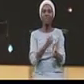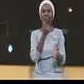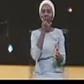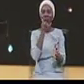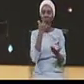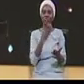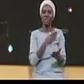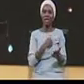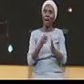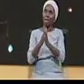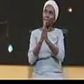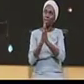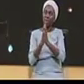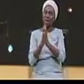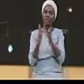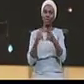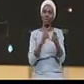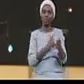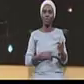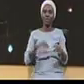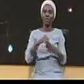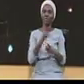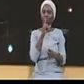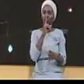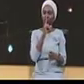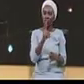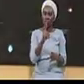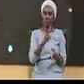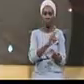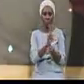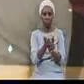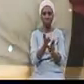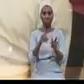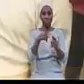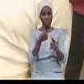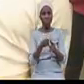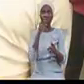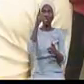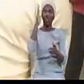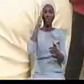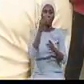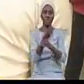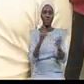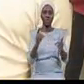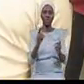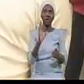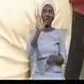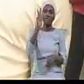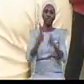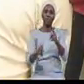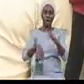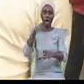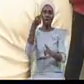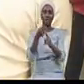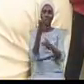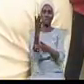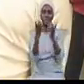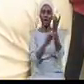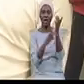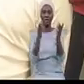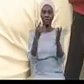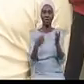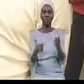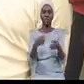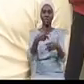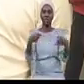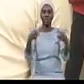genuine repentance. And then he will deliver his people from the hands of the heathens in Jesus'